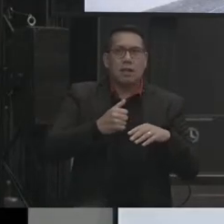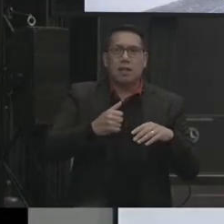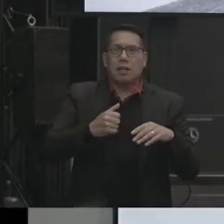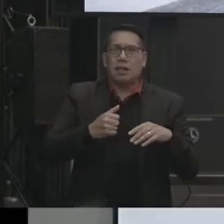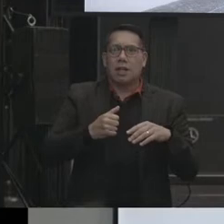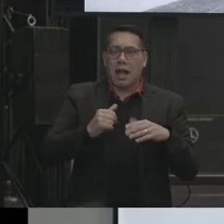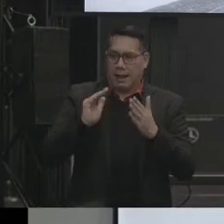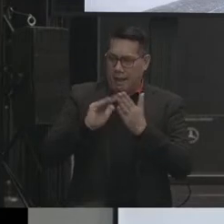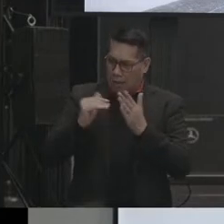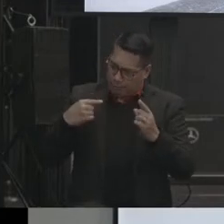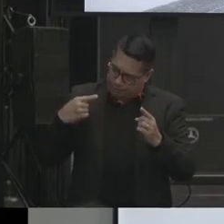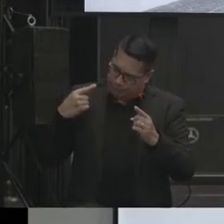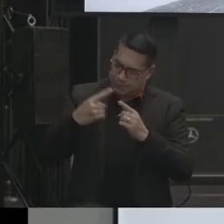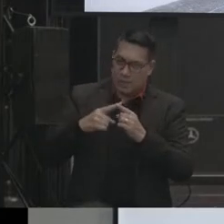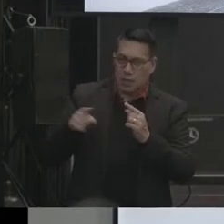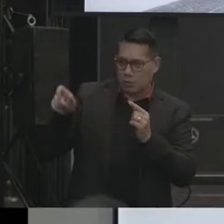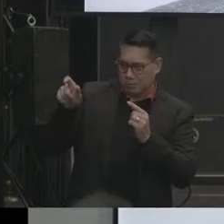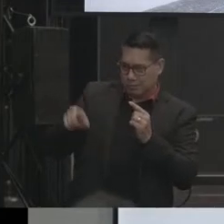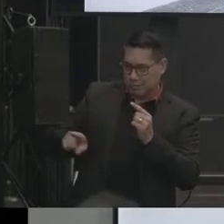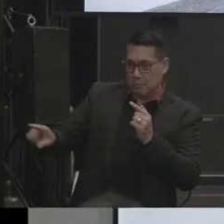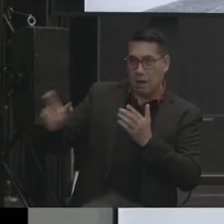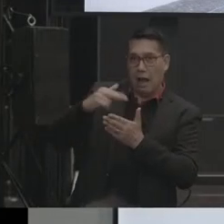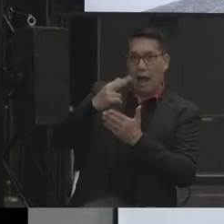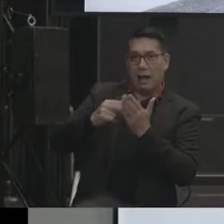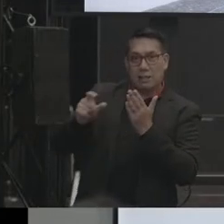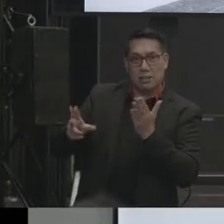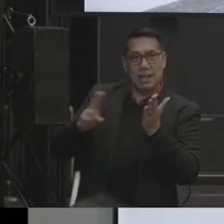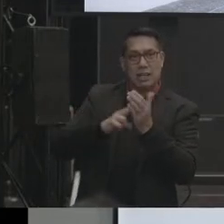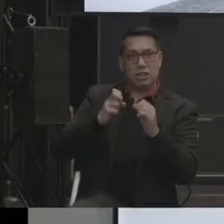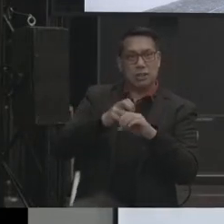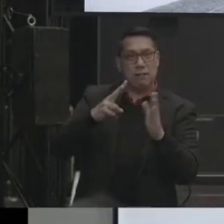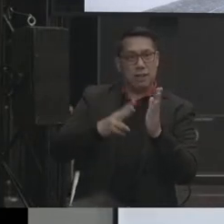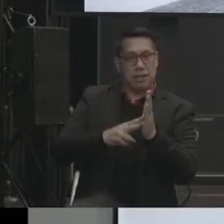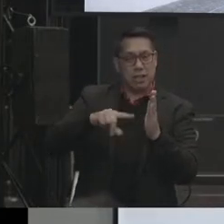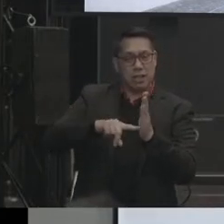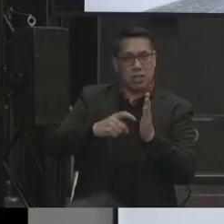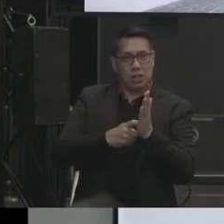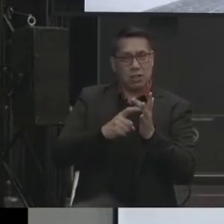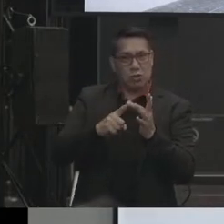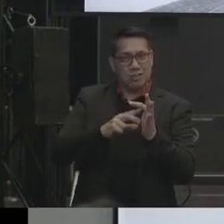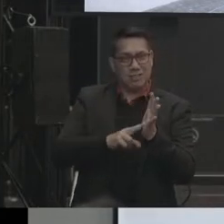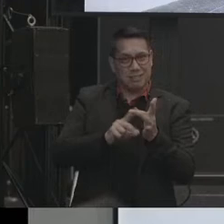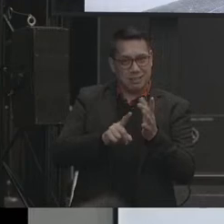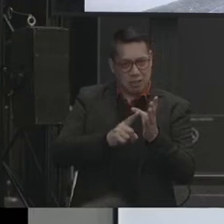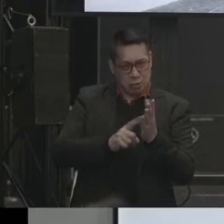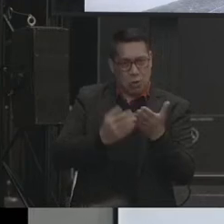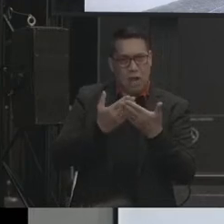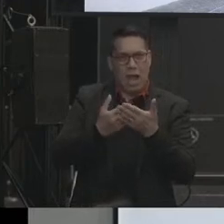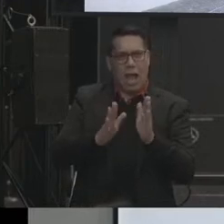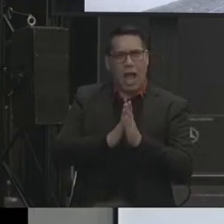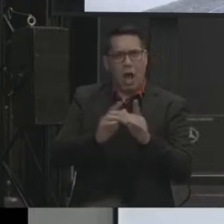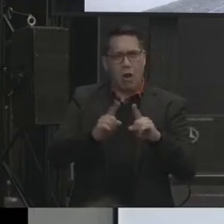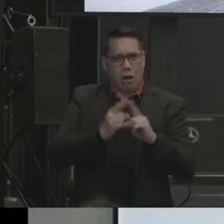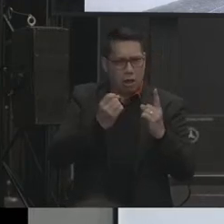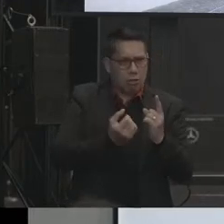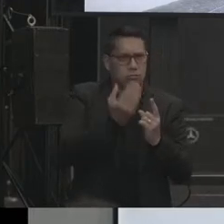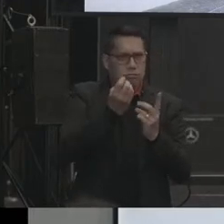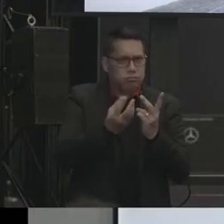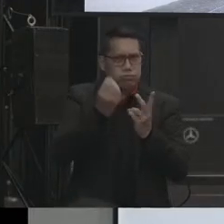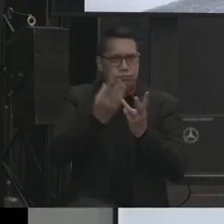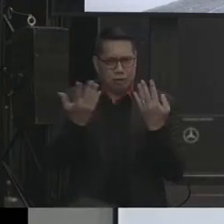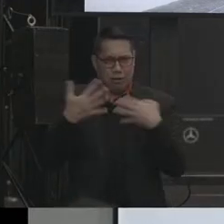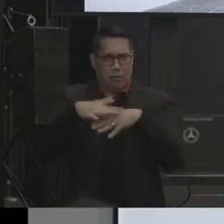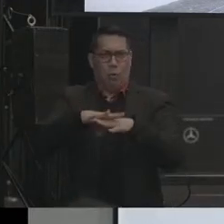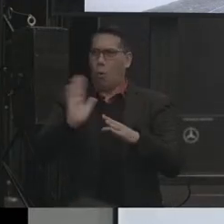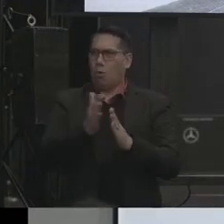where you are today as an artist at the NGV Triennial. How have you merged and diverged and converged all of your skills, and